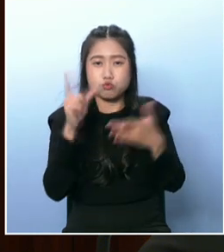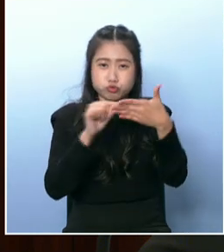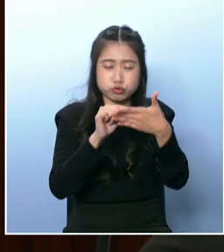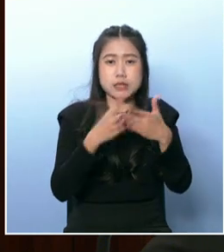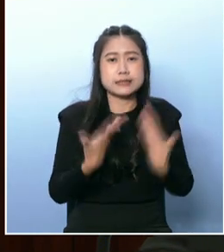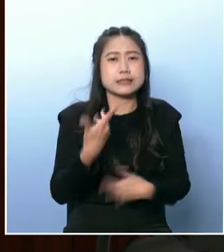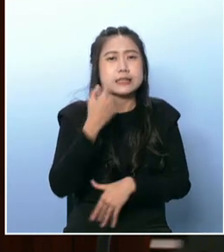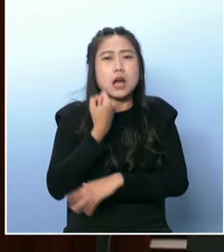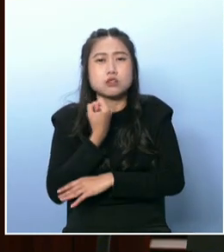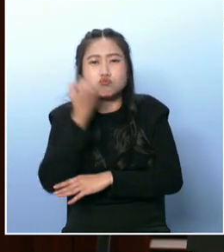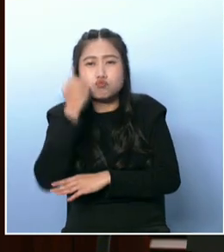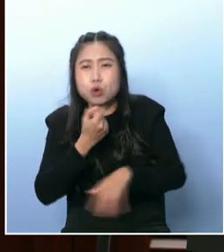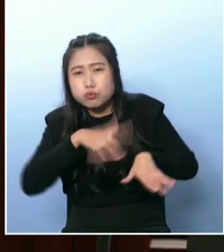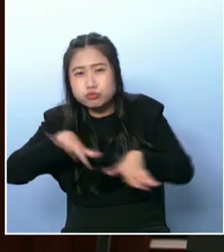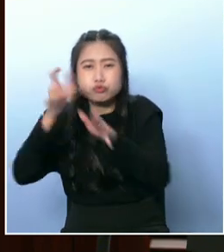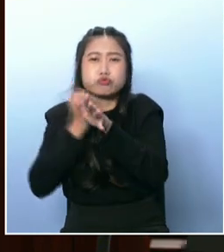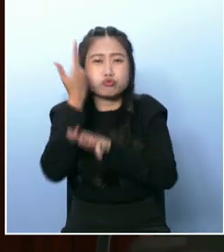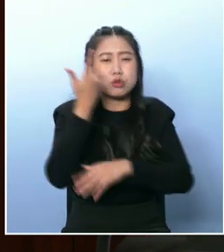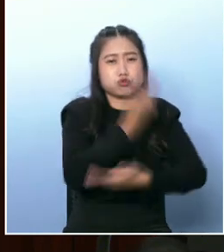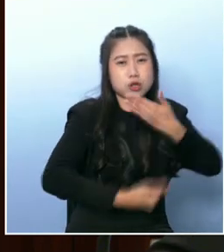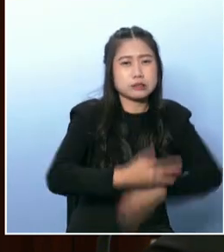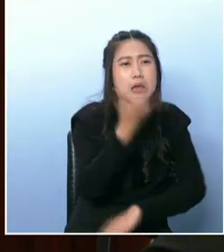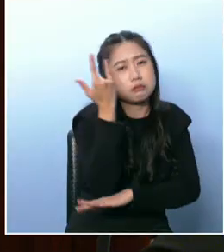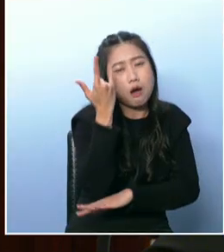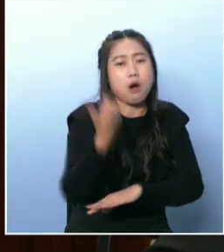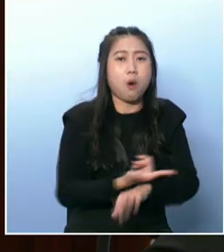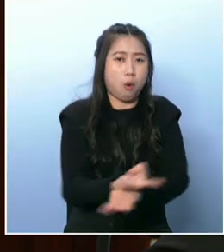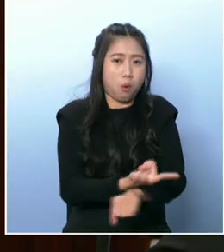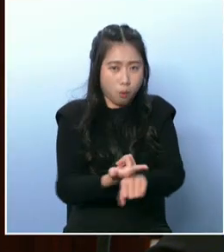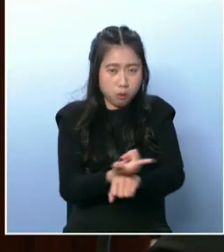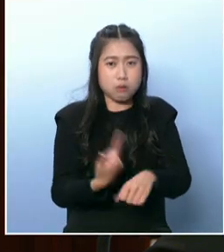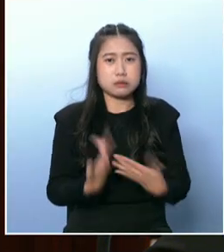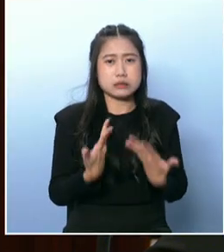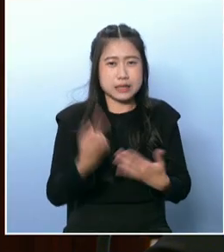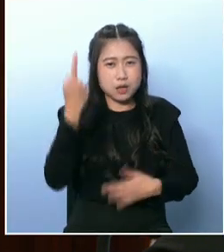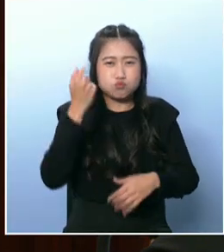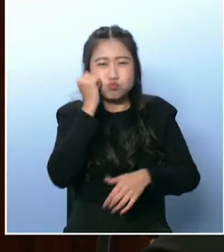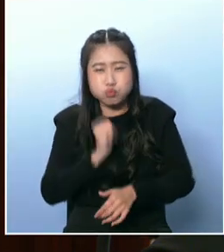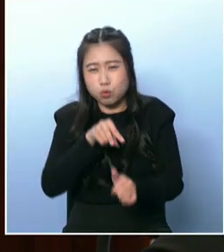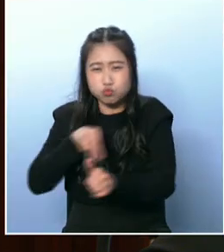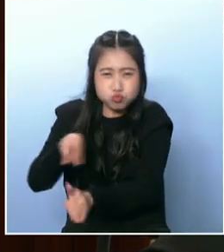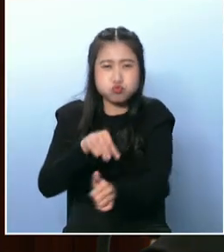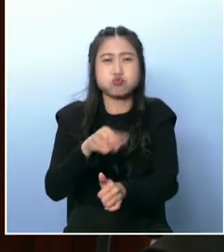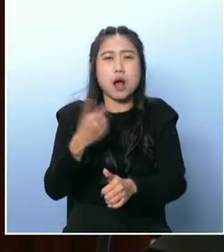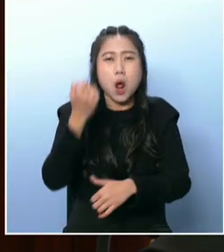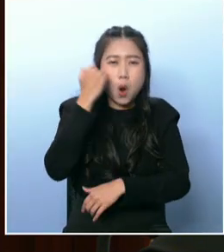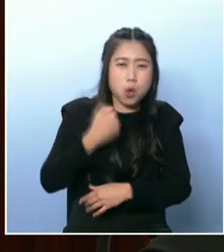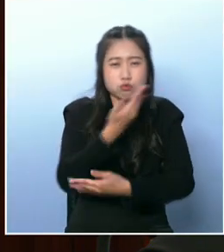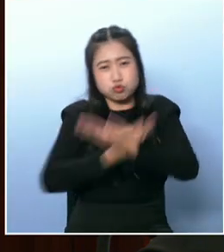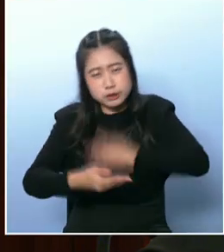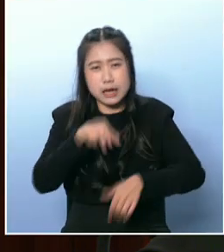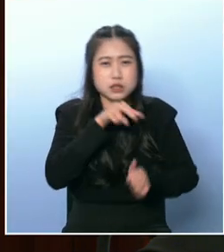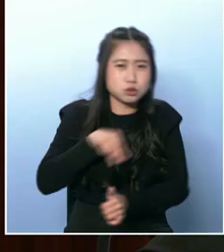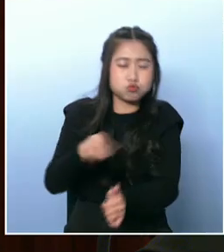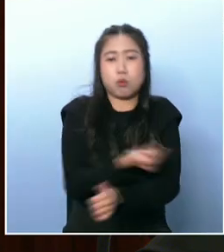elderly hostels, we are having an aging population, and the PWDs have a long waiting time, and we have the elderly